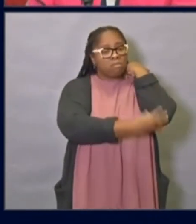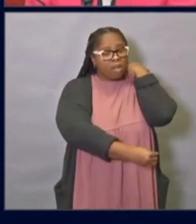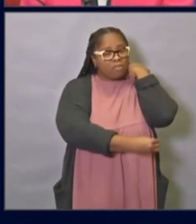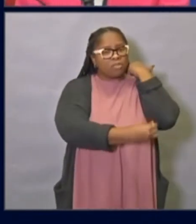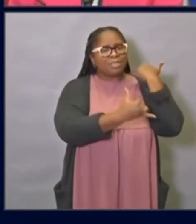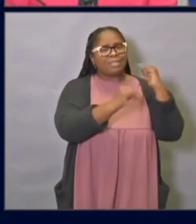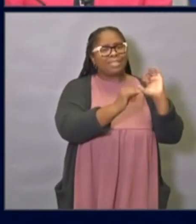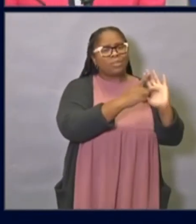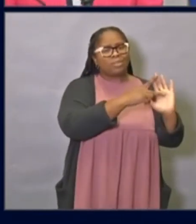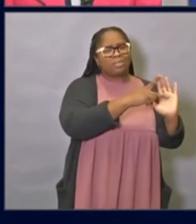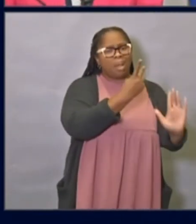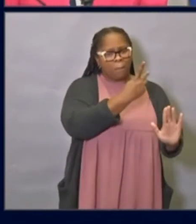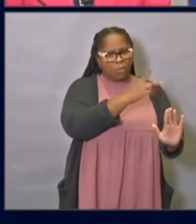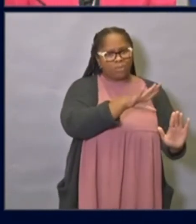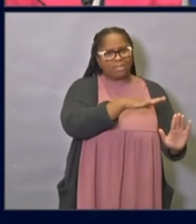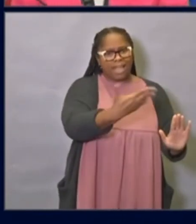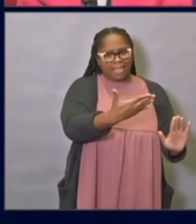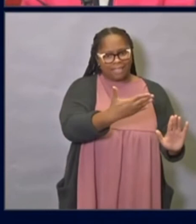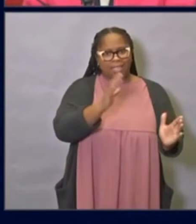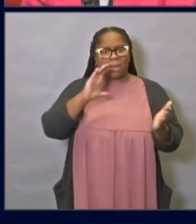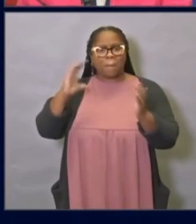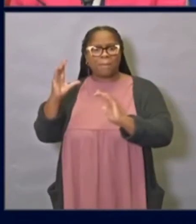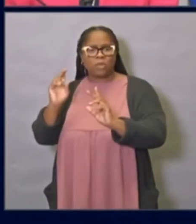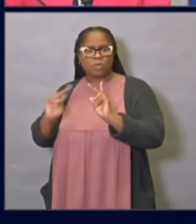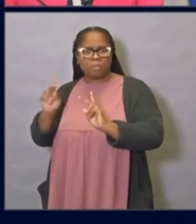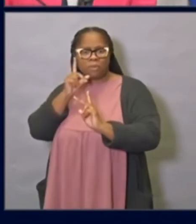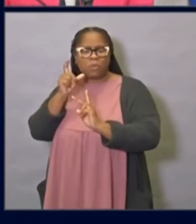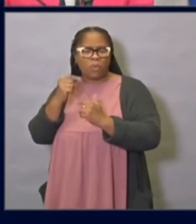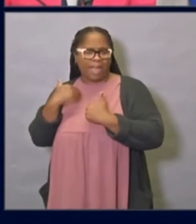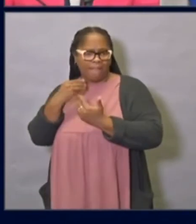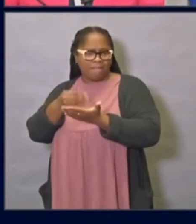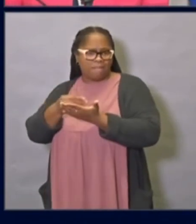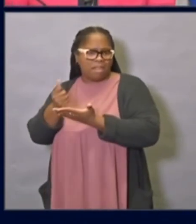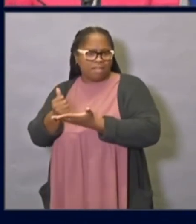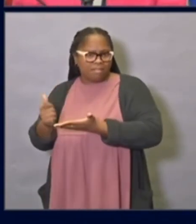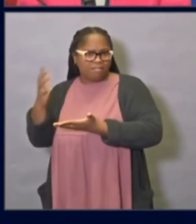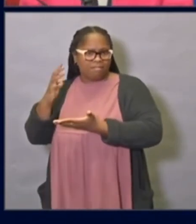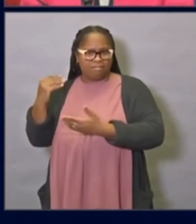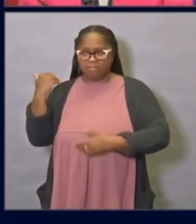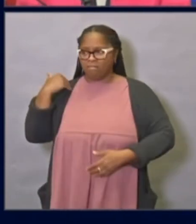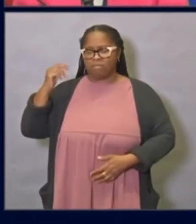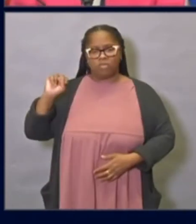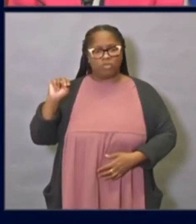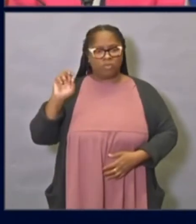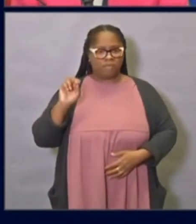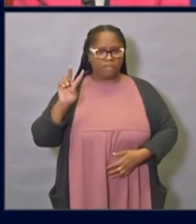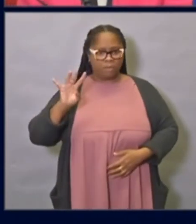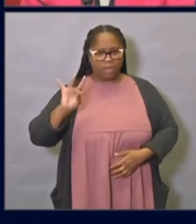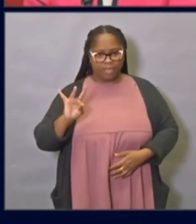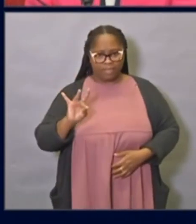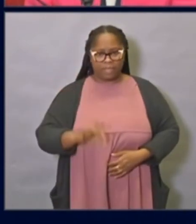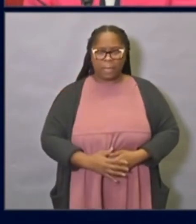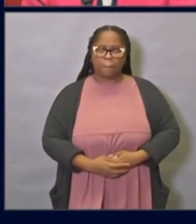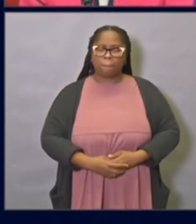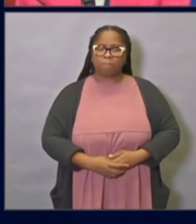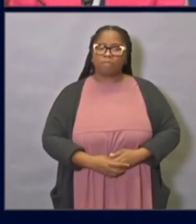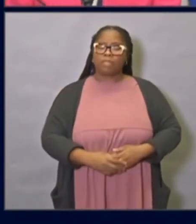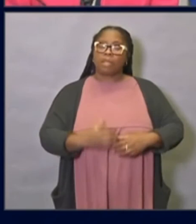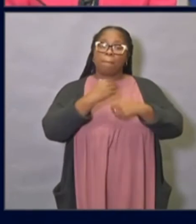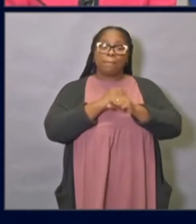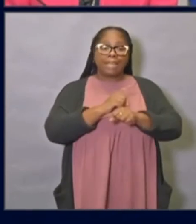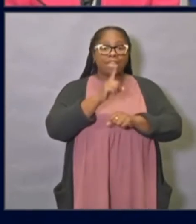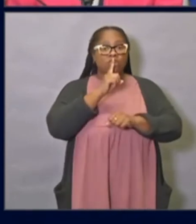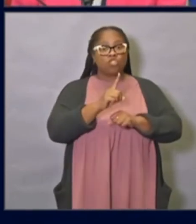2 times that of those people who live in the highest income areas back on November 8th. Ensuring that we